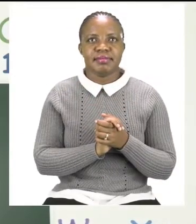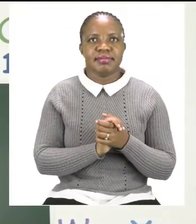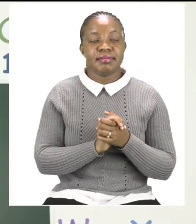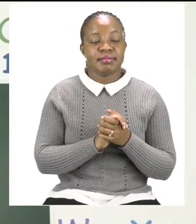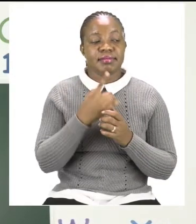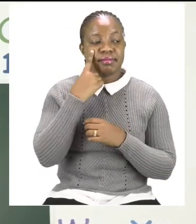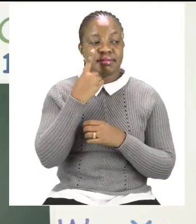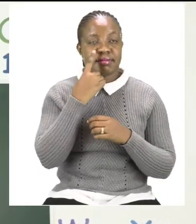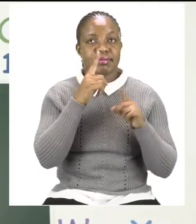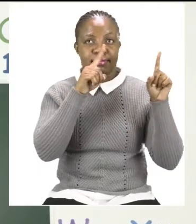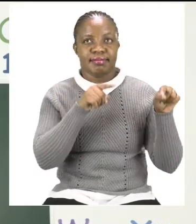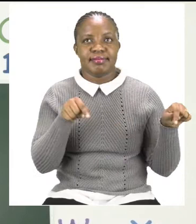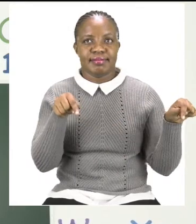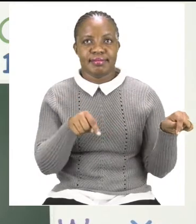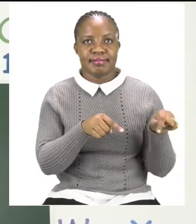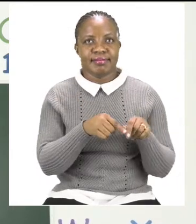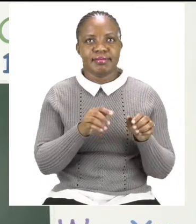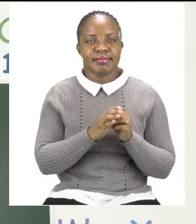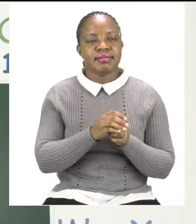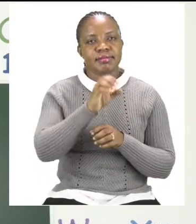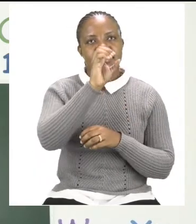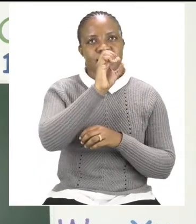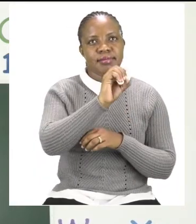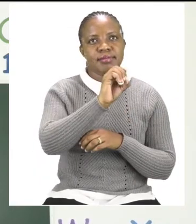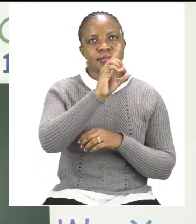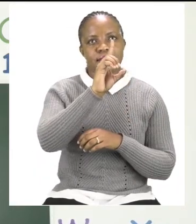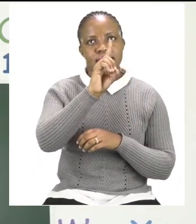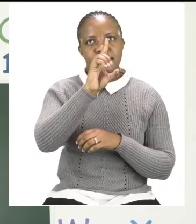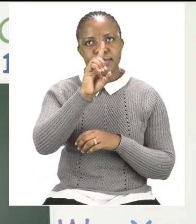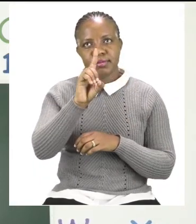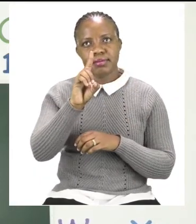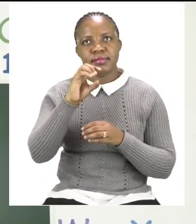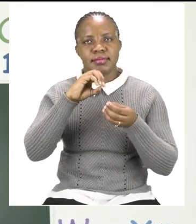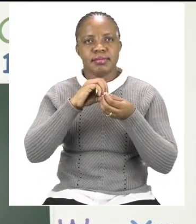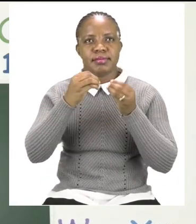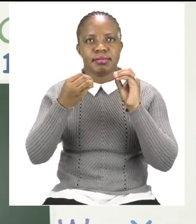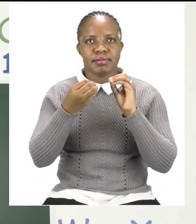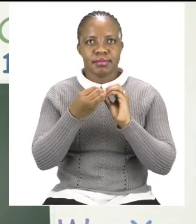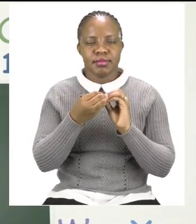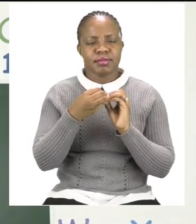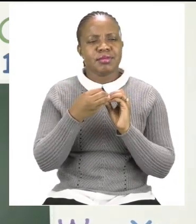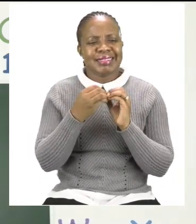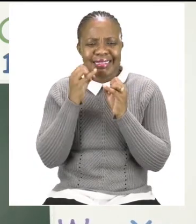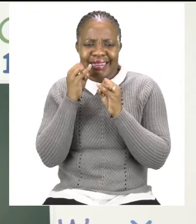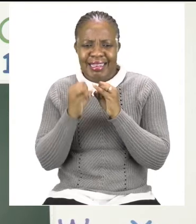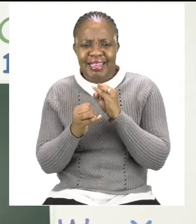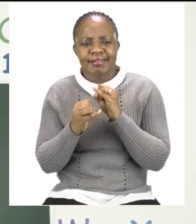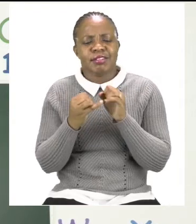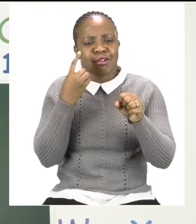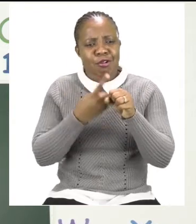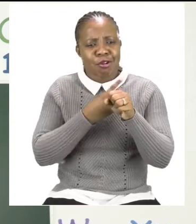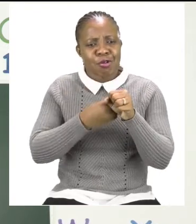board. So our odd numbers always have or end with